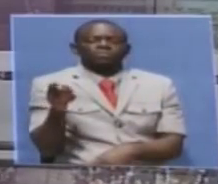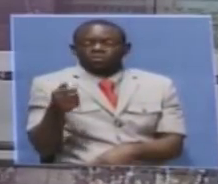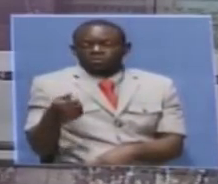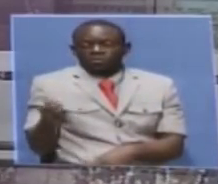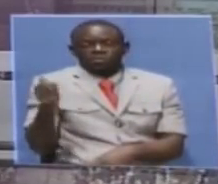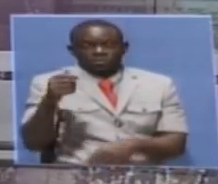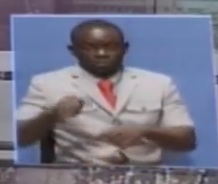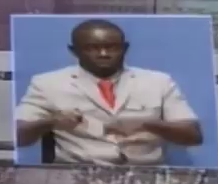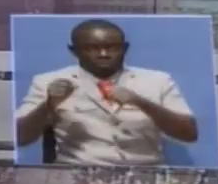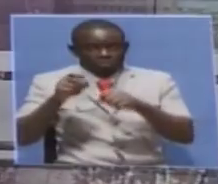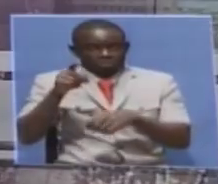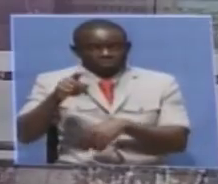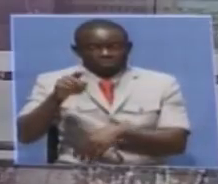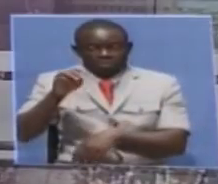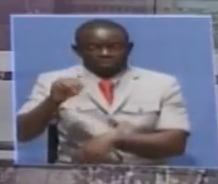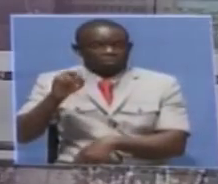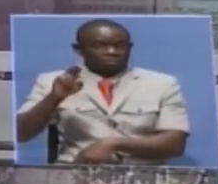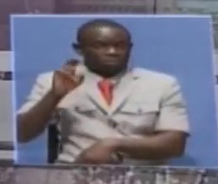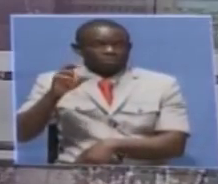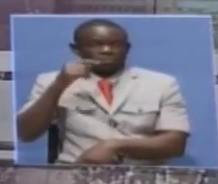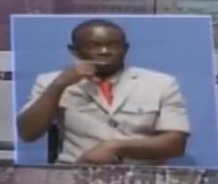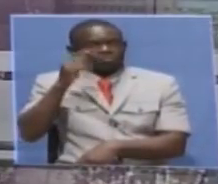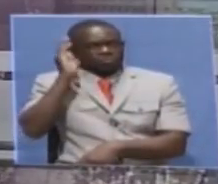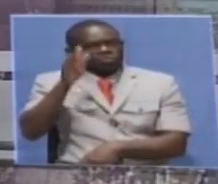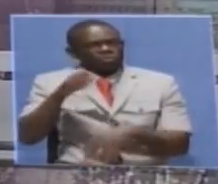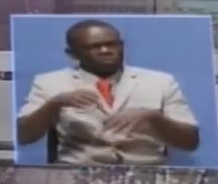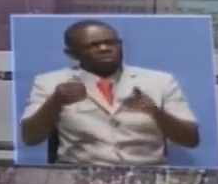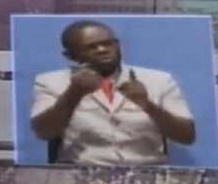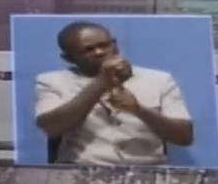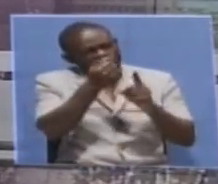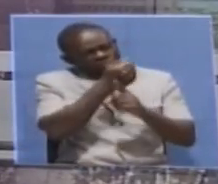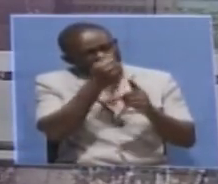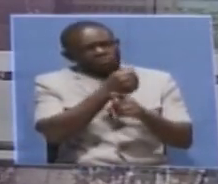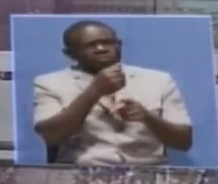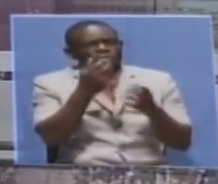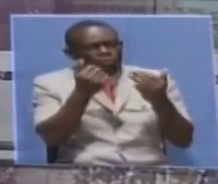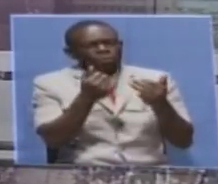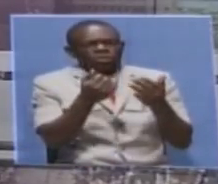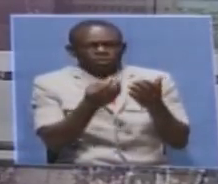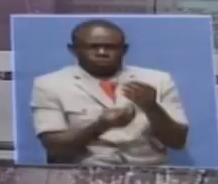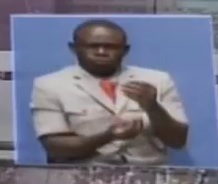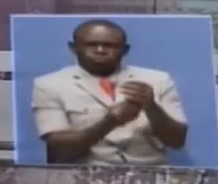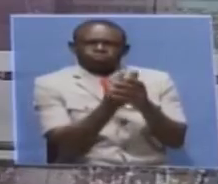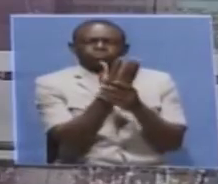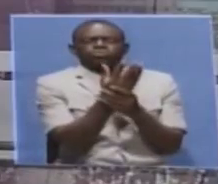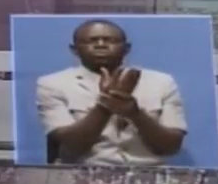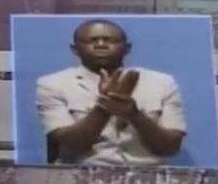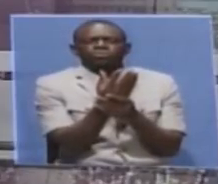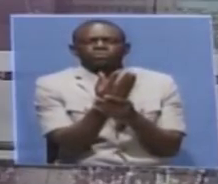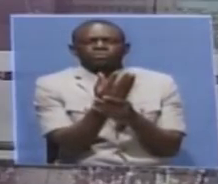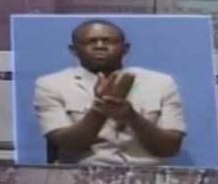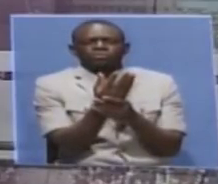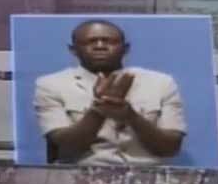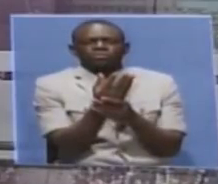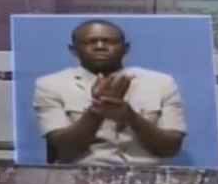increased economic cooperation to achieve phenomenal growth on the strength of interwoven interests. Ms. Decker